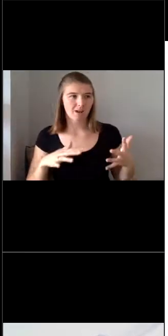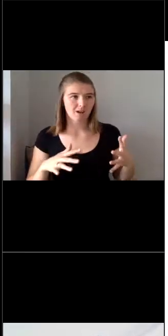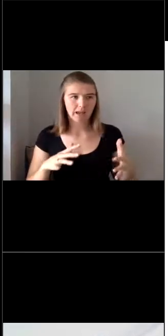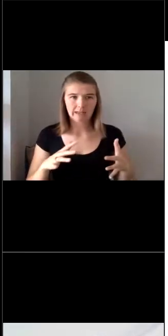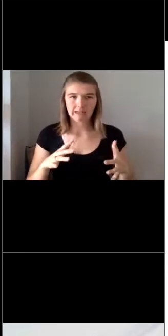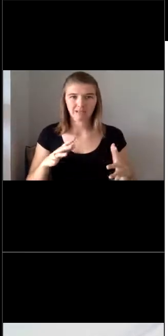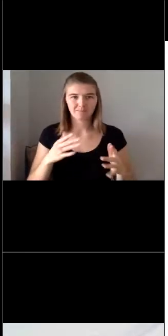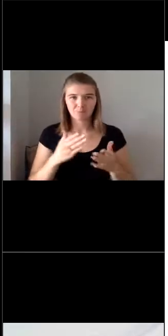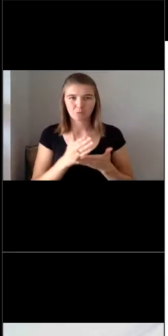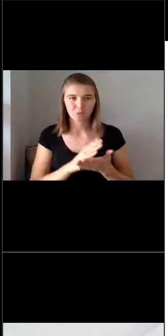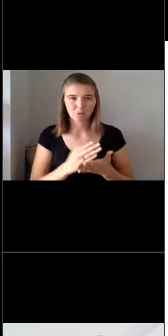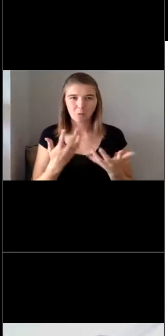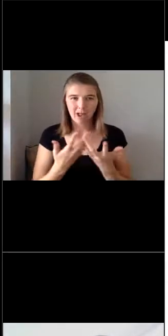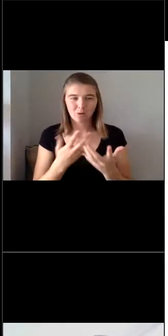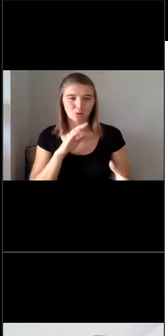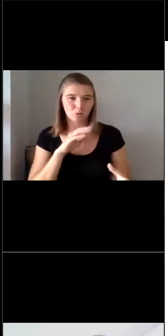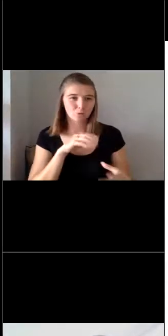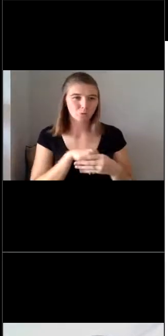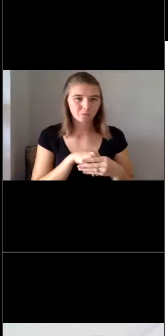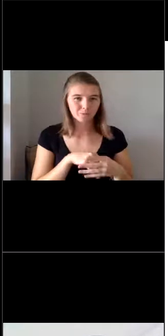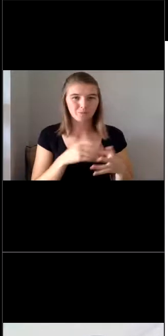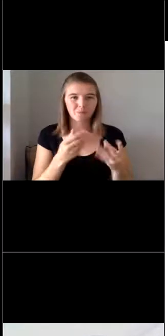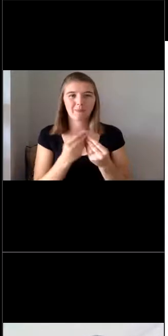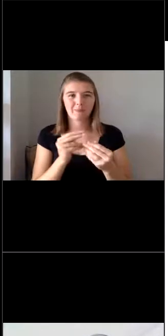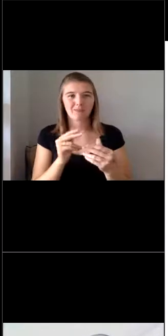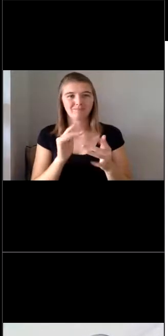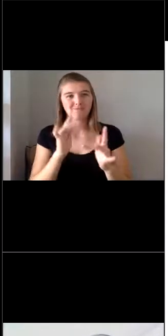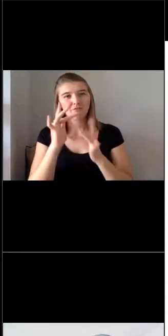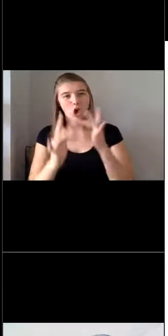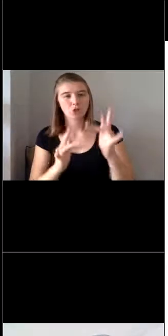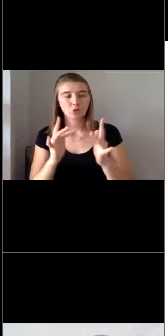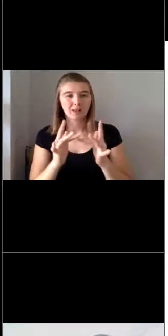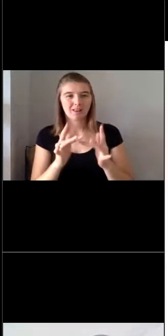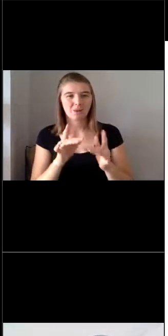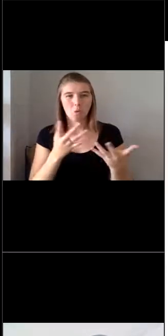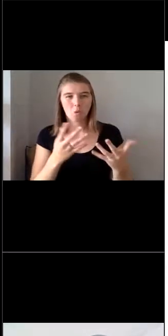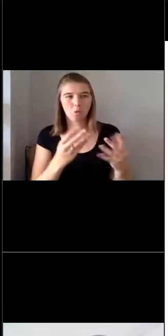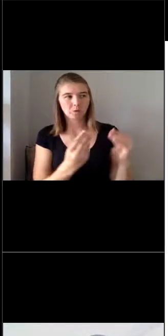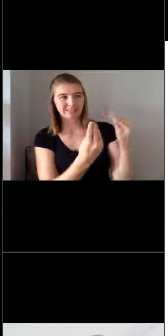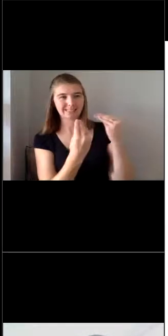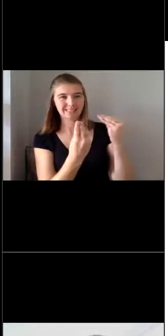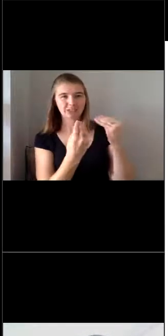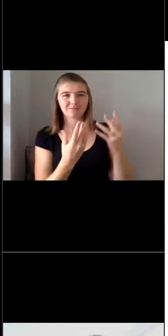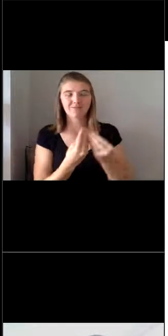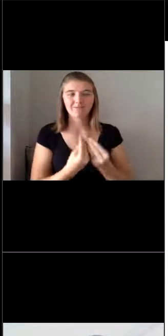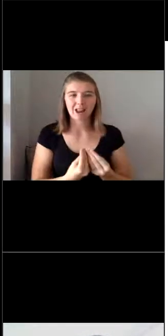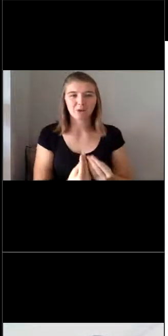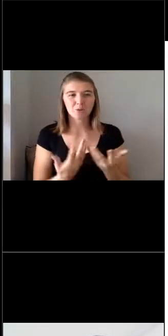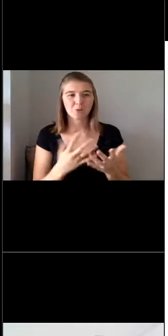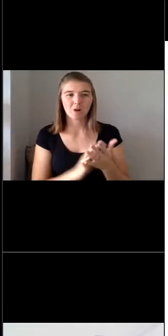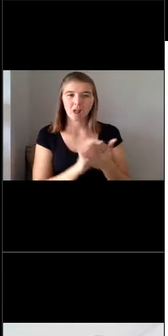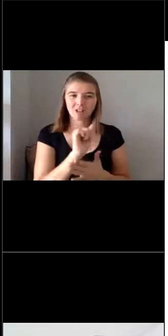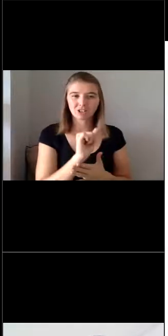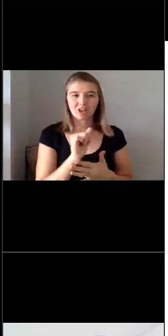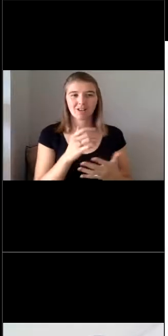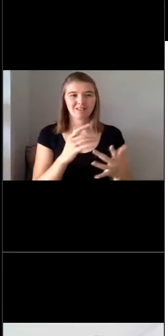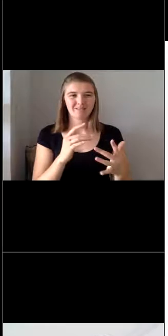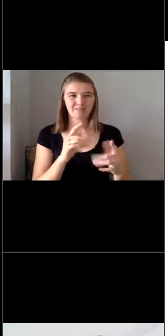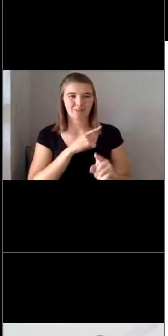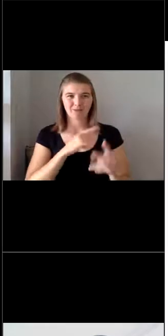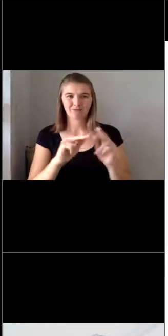get our culture and our values across appropriately. The last point is around planning for